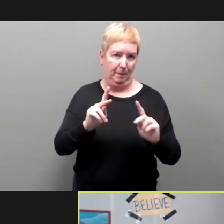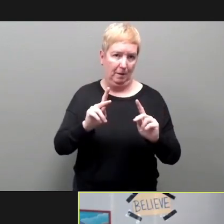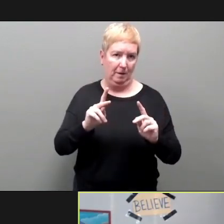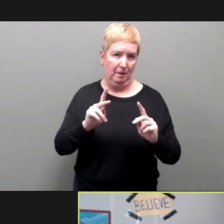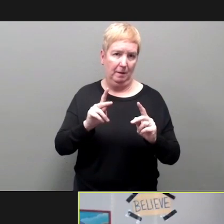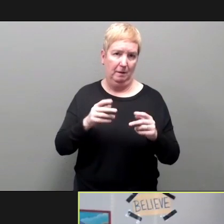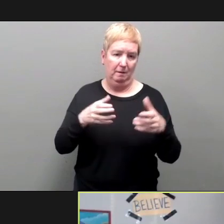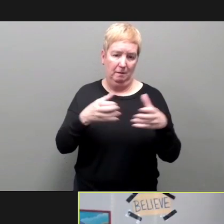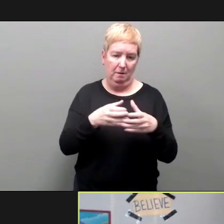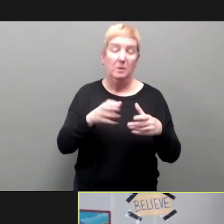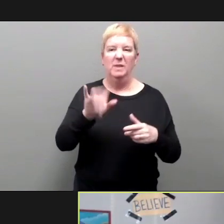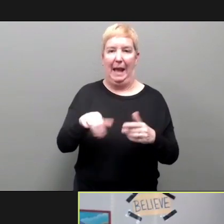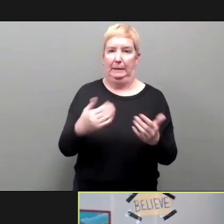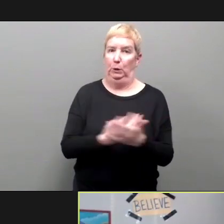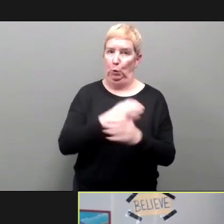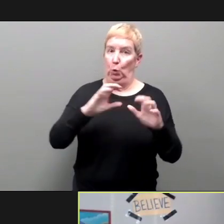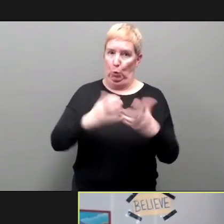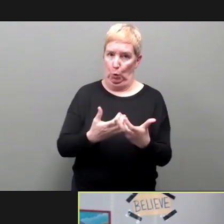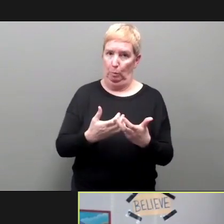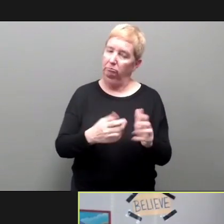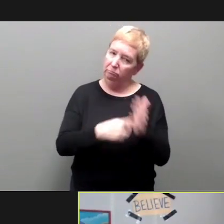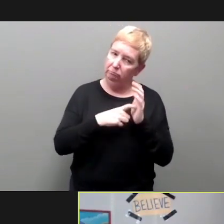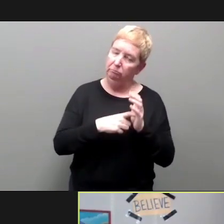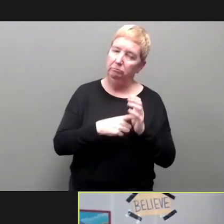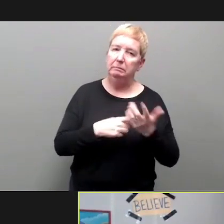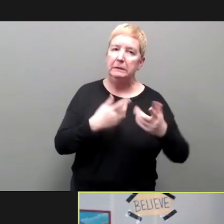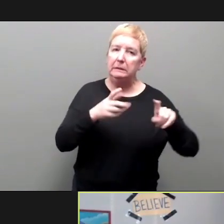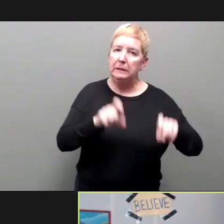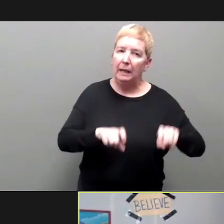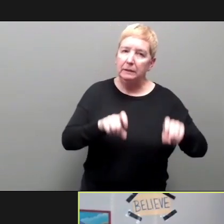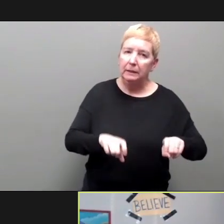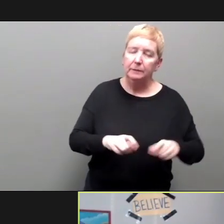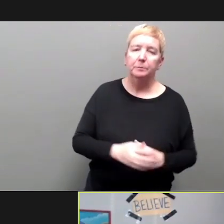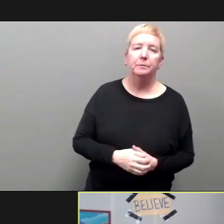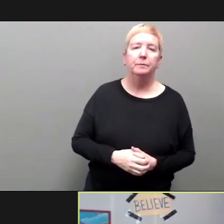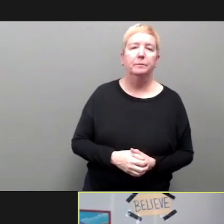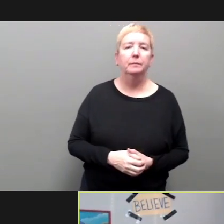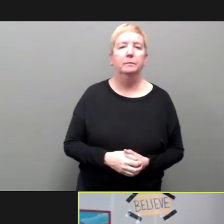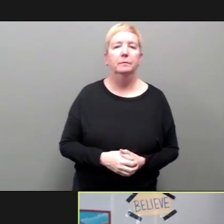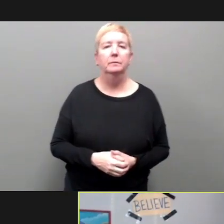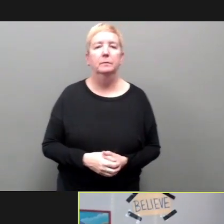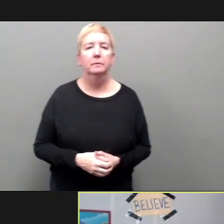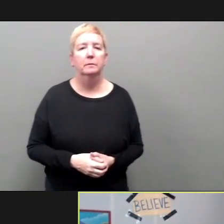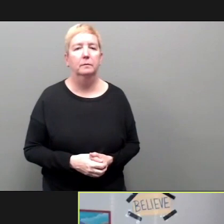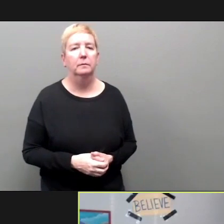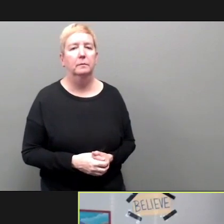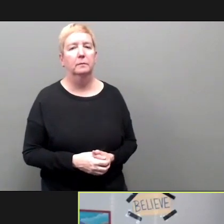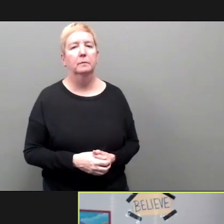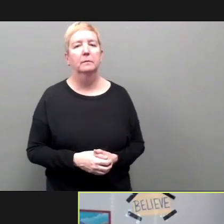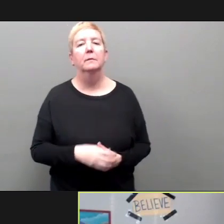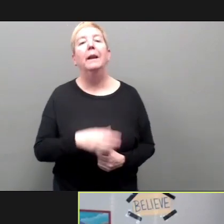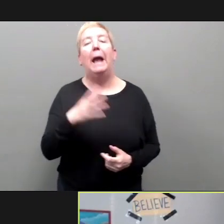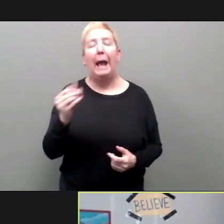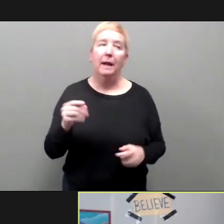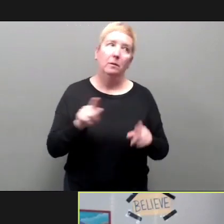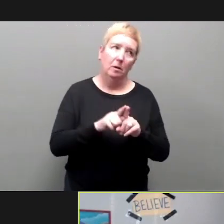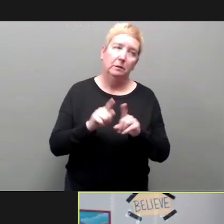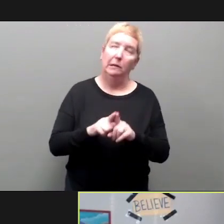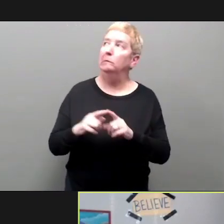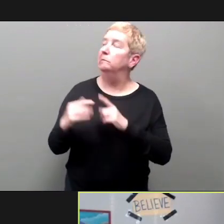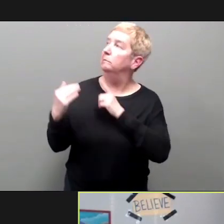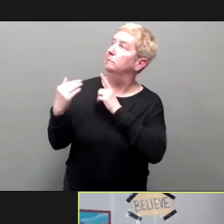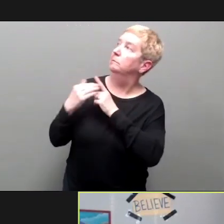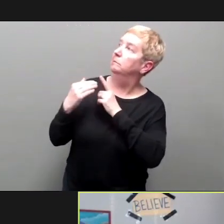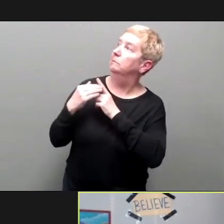that group is also the next group that's having to get tested. And then also the reminder that, if you don't